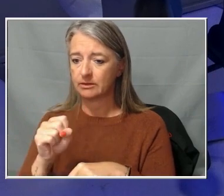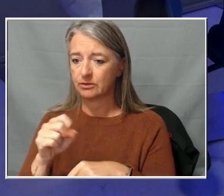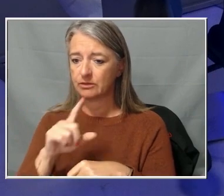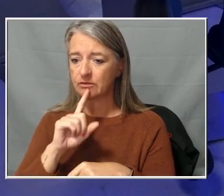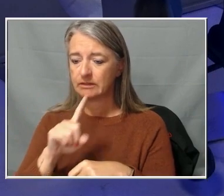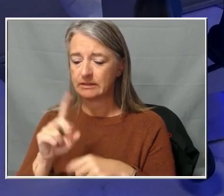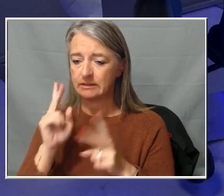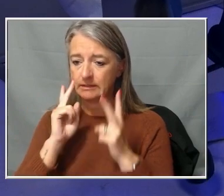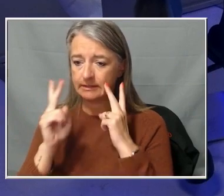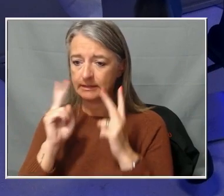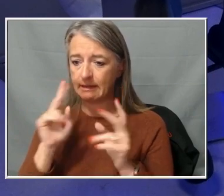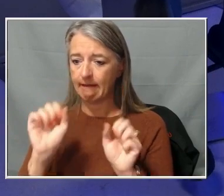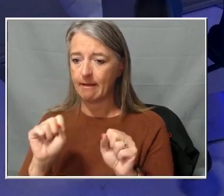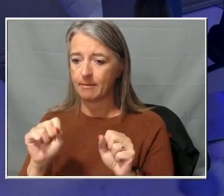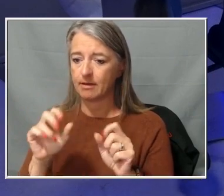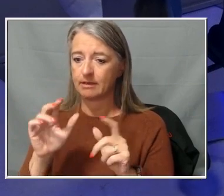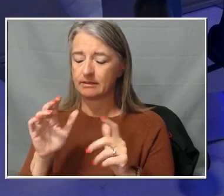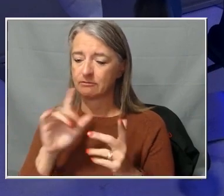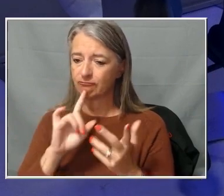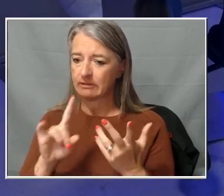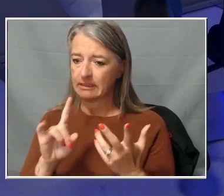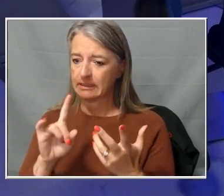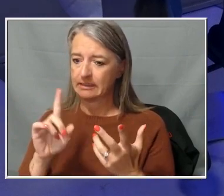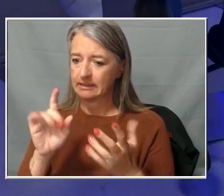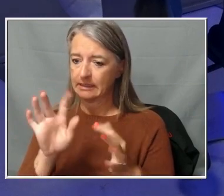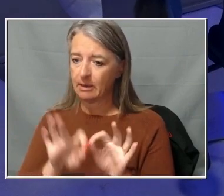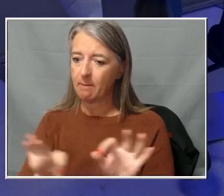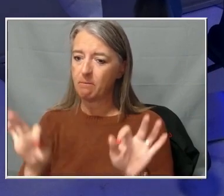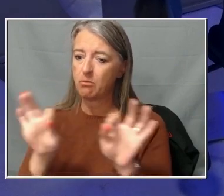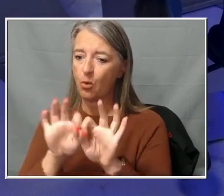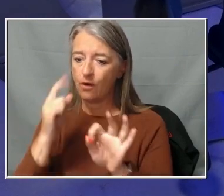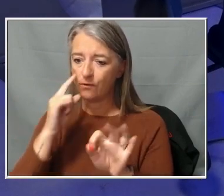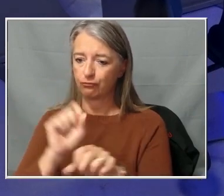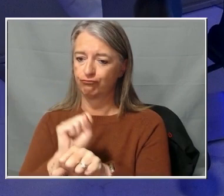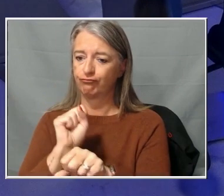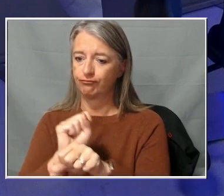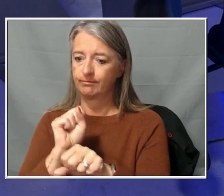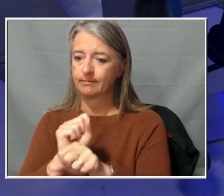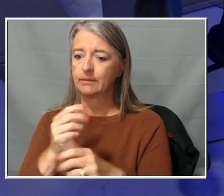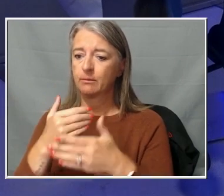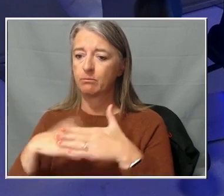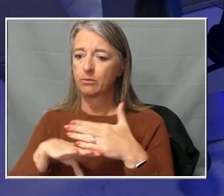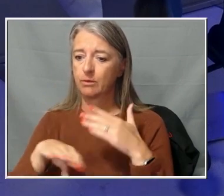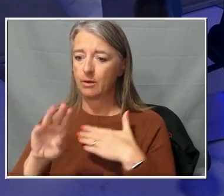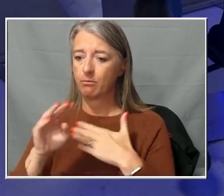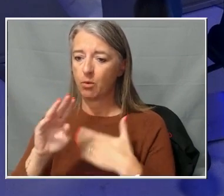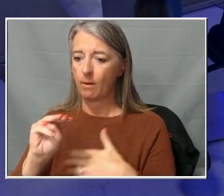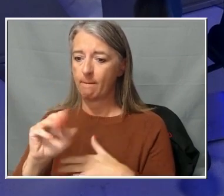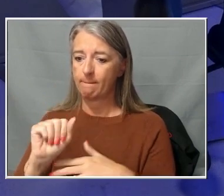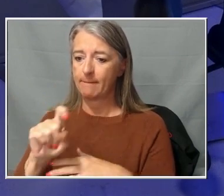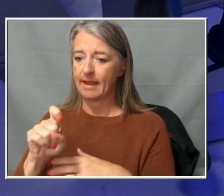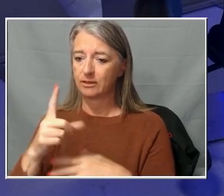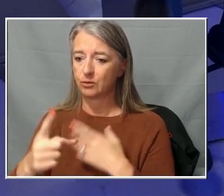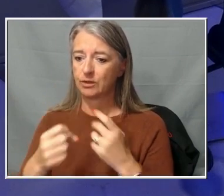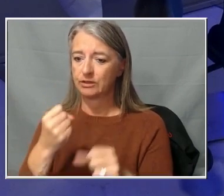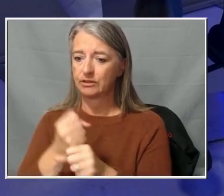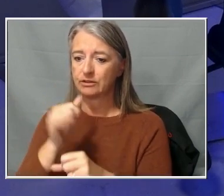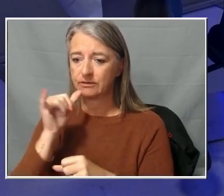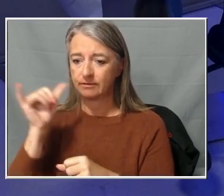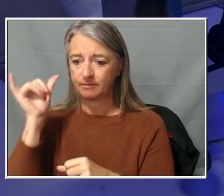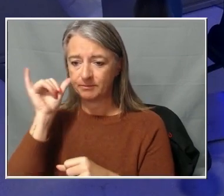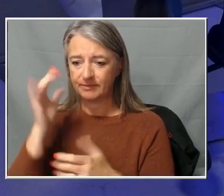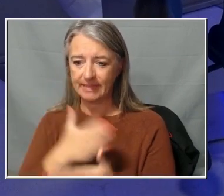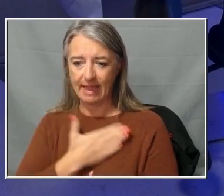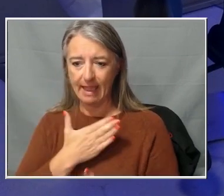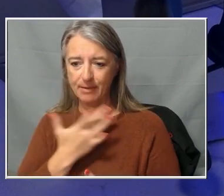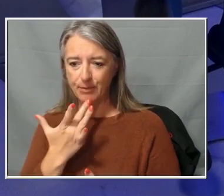see and being on top of things is yes. slightly important. You gave birth to Max 1 year ago, yesterday in fact, so happy birthday